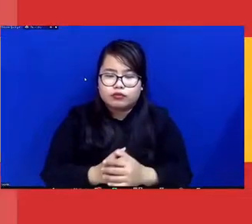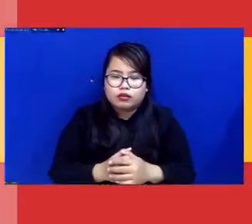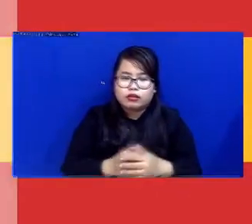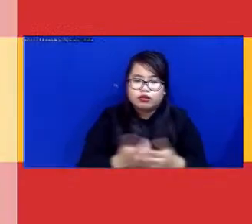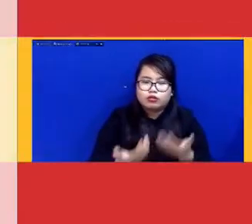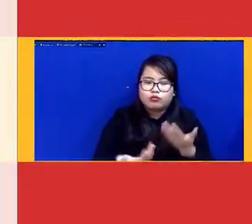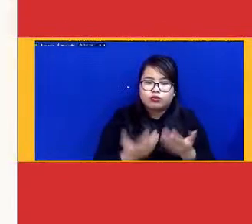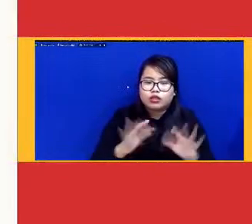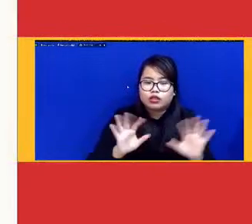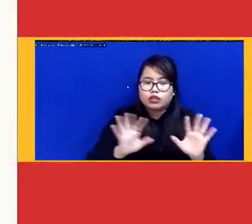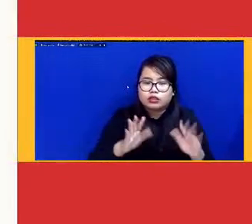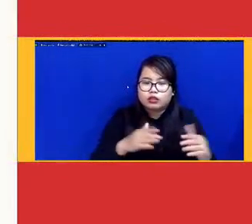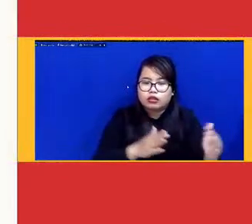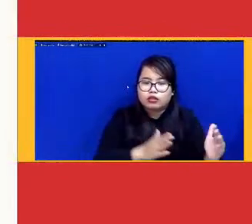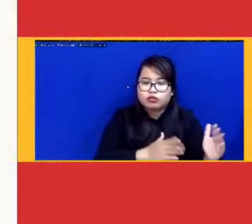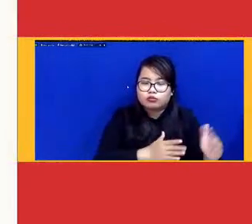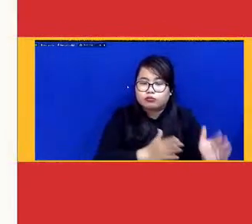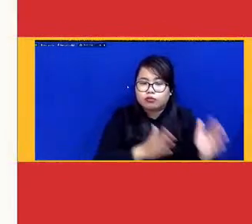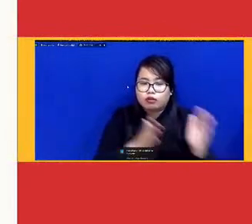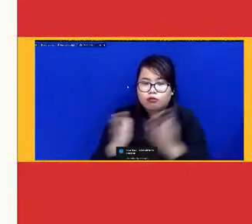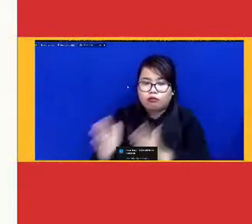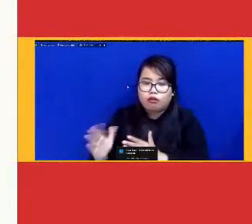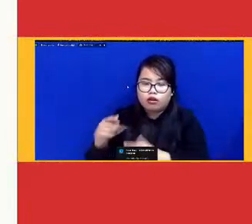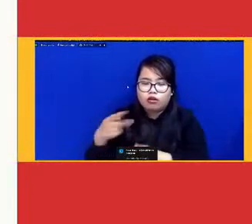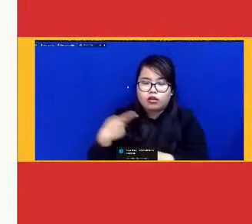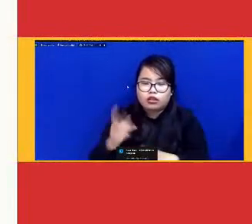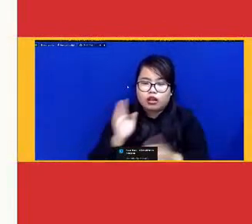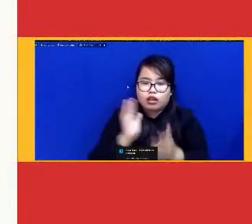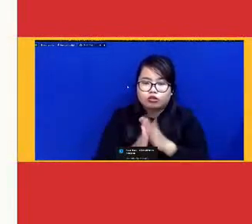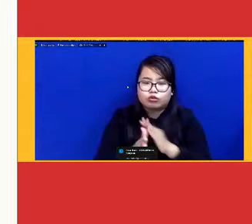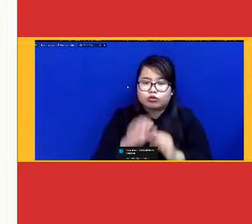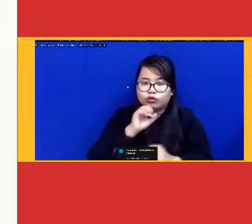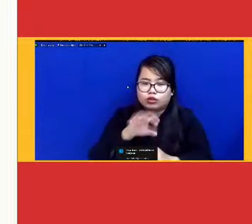Shin. The floor is yours.